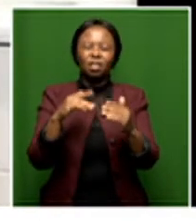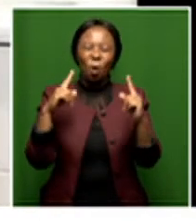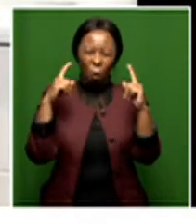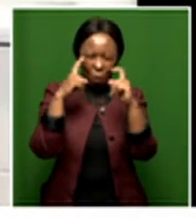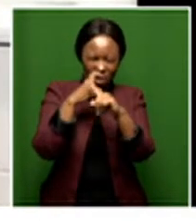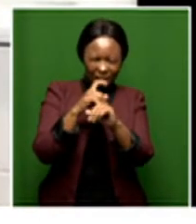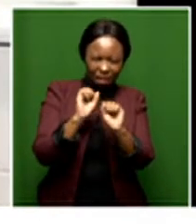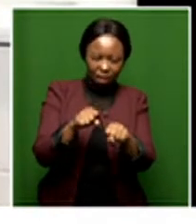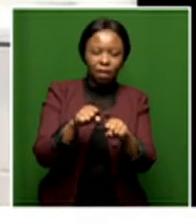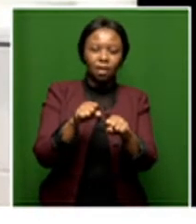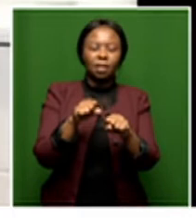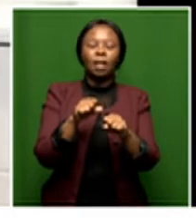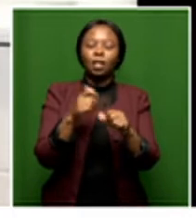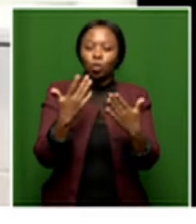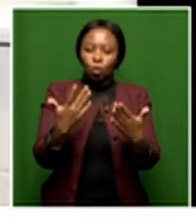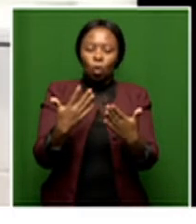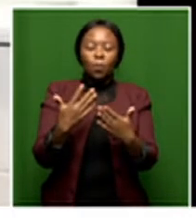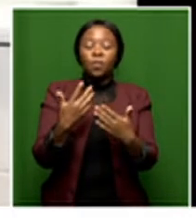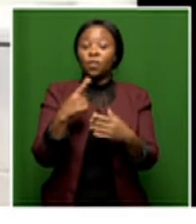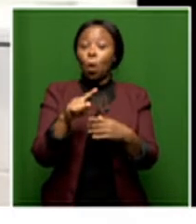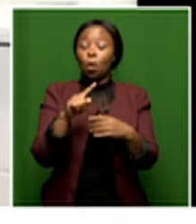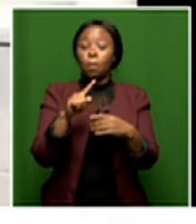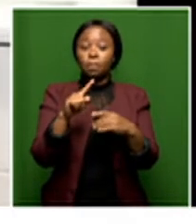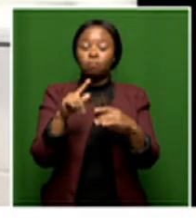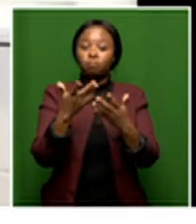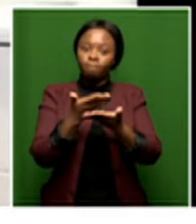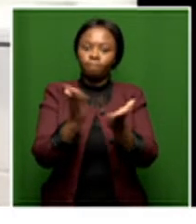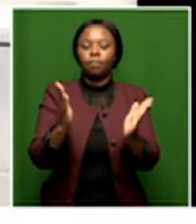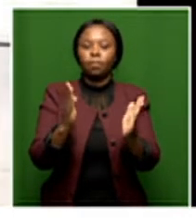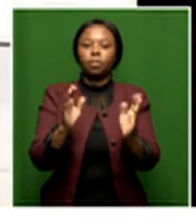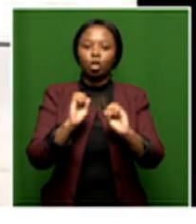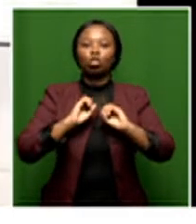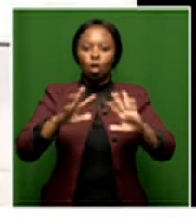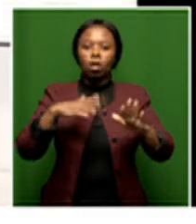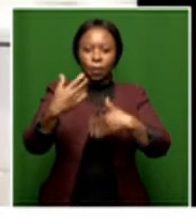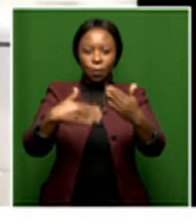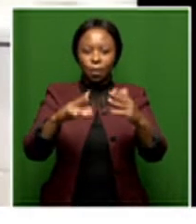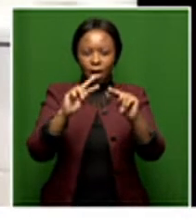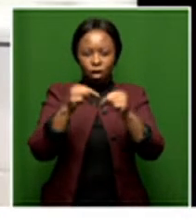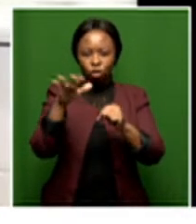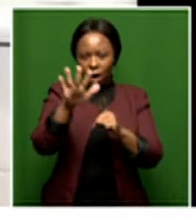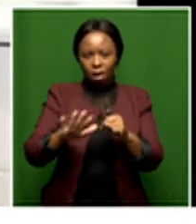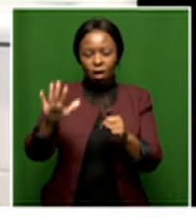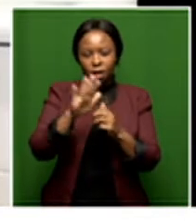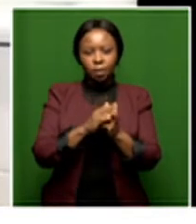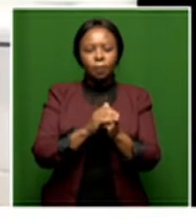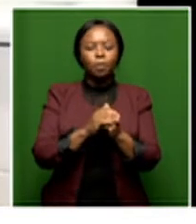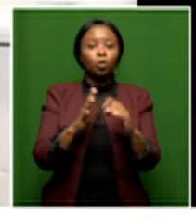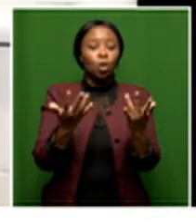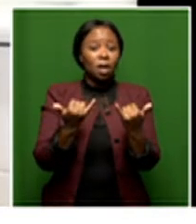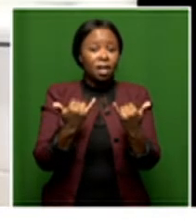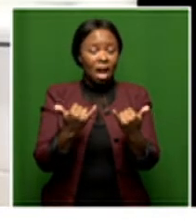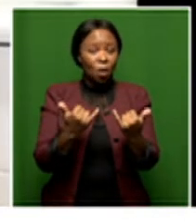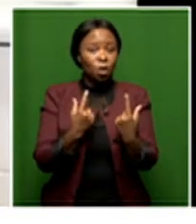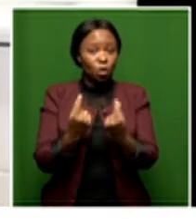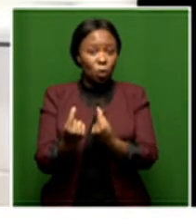what we would anticipate for the national rollout that is yet to come. The second thing is, of course, that as we're doing this, we're learning.